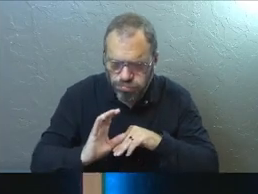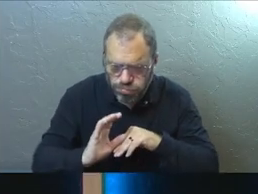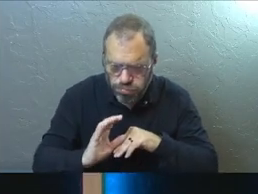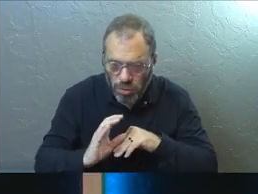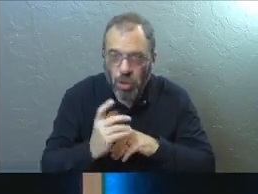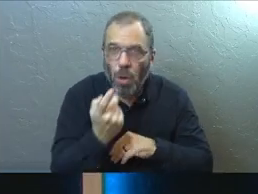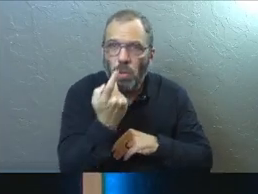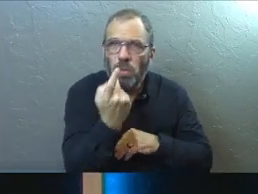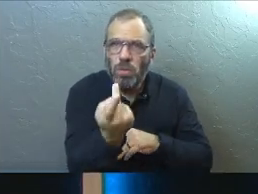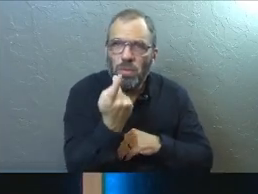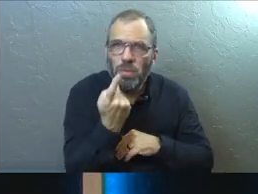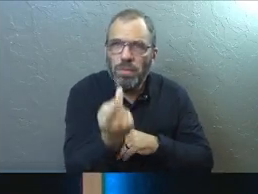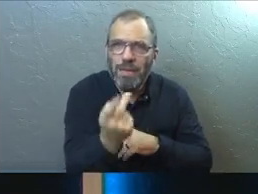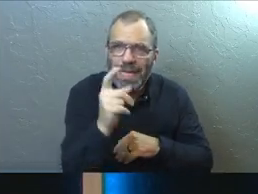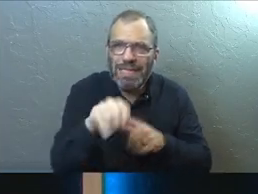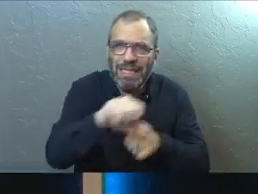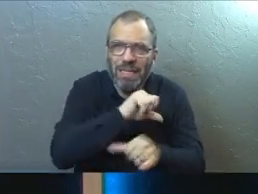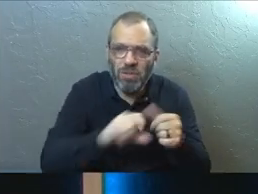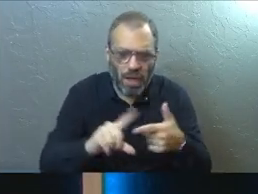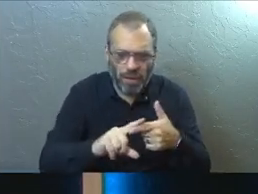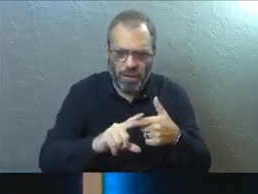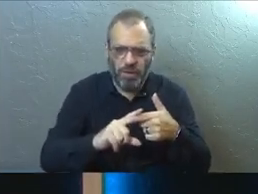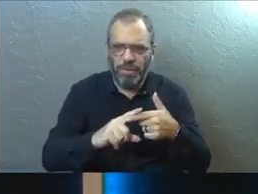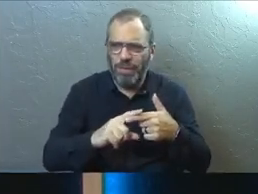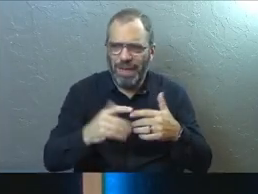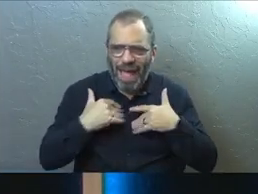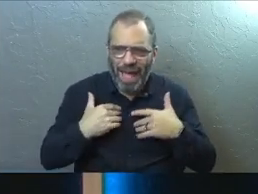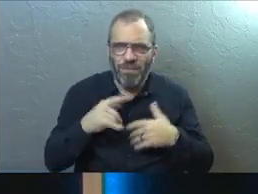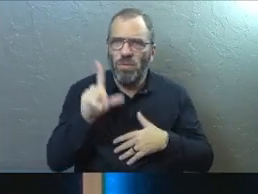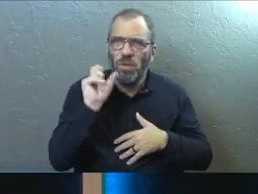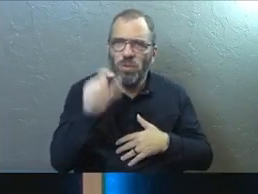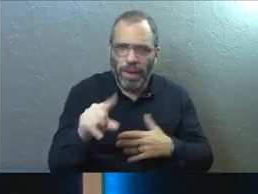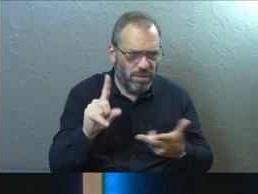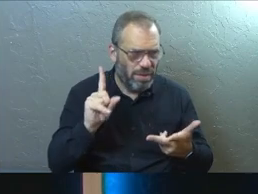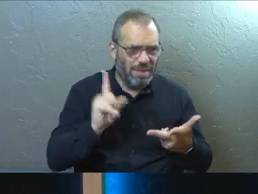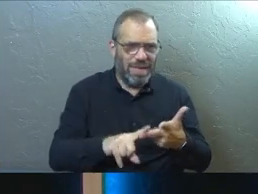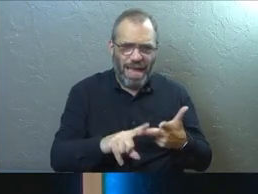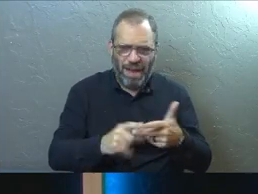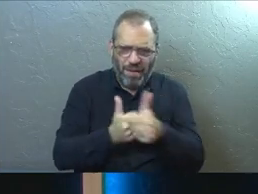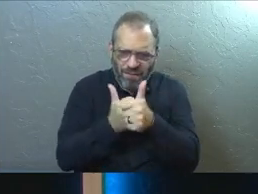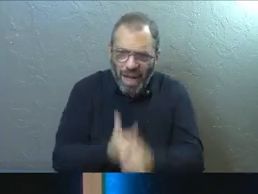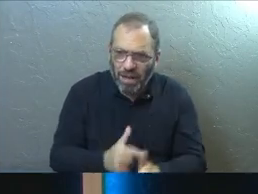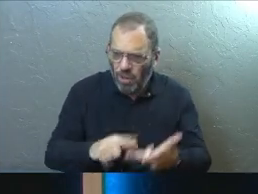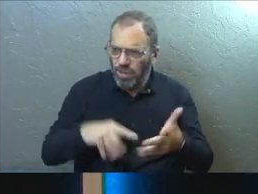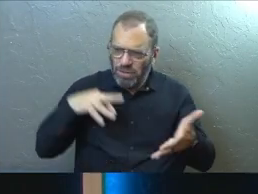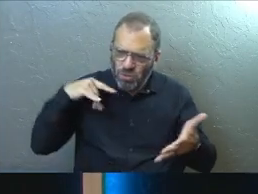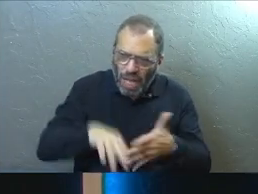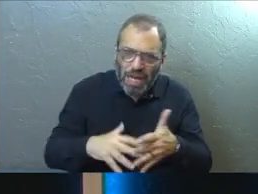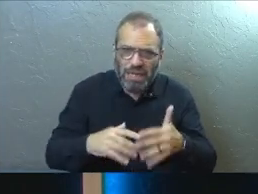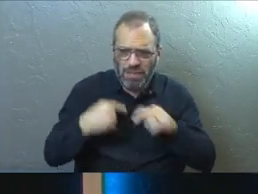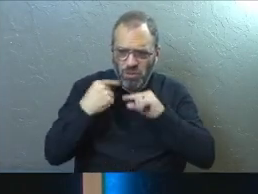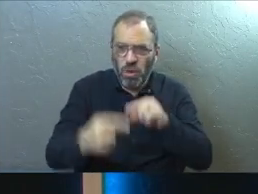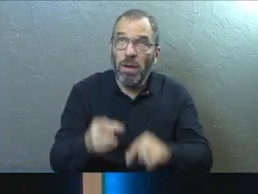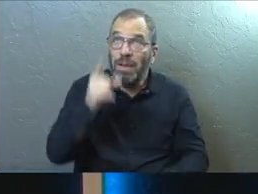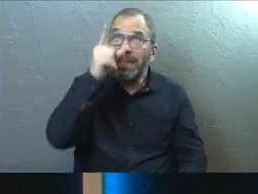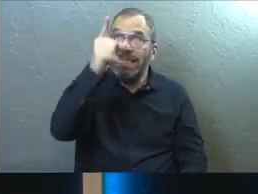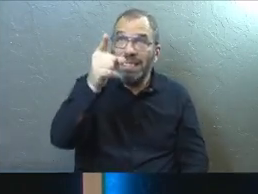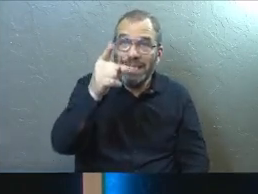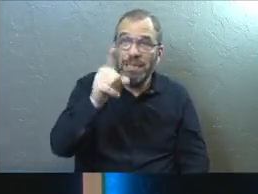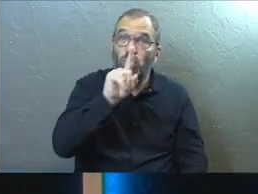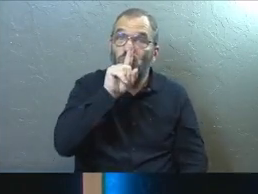need each other and we need to wrestle. We need to know it's okay to have those questions and to get after those things that we're struggling with, because God